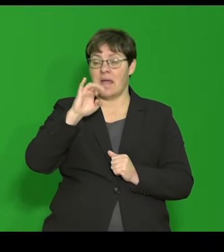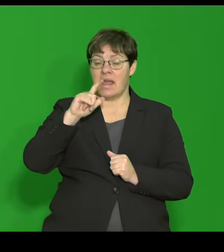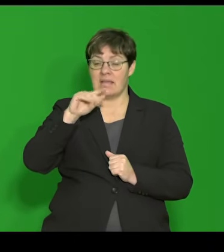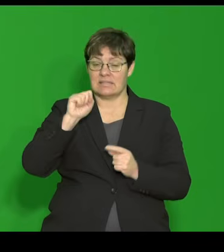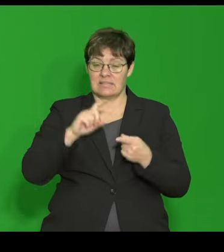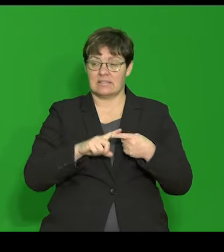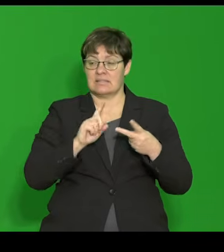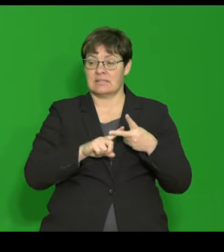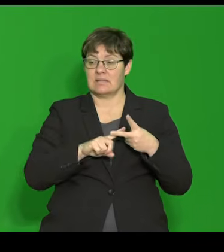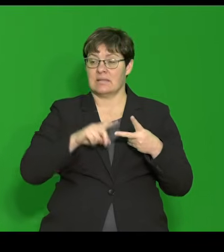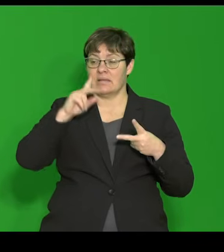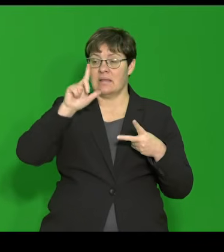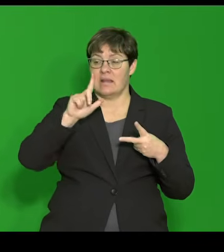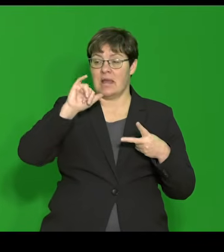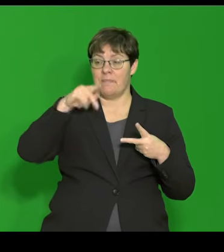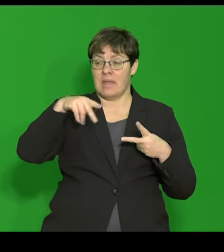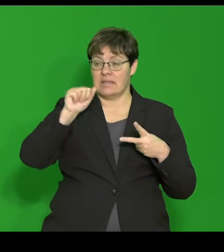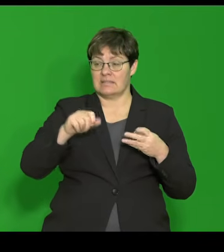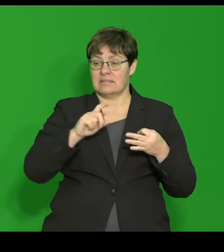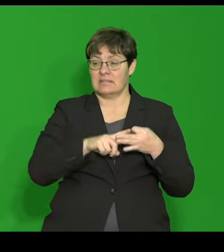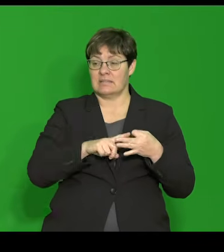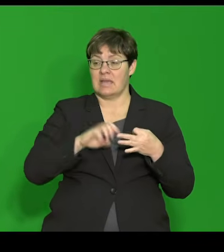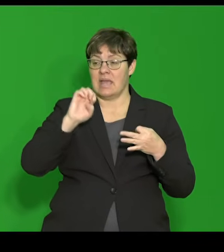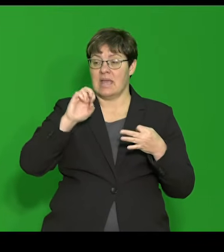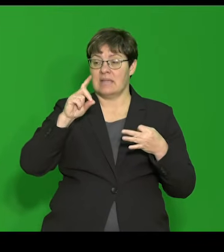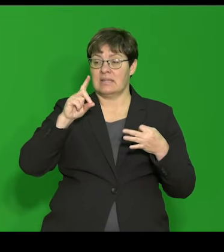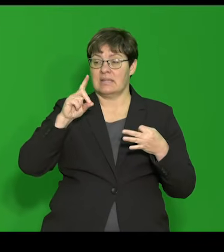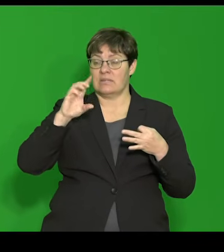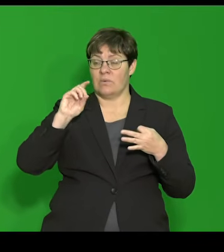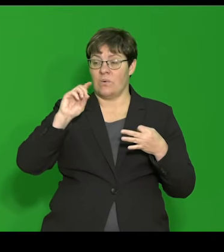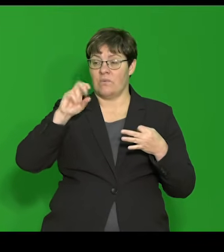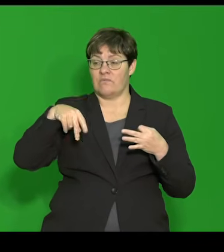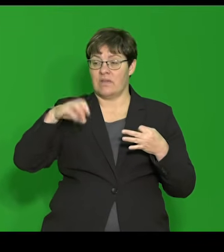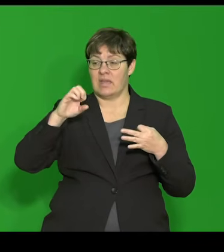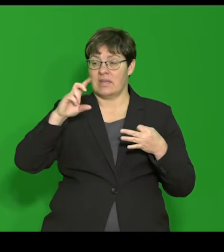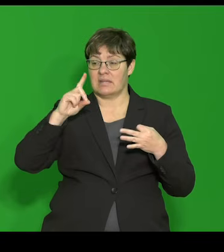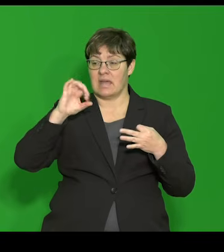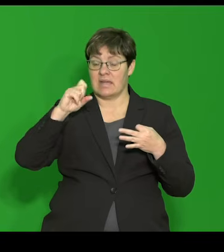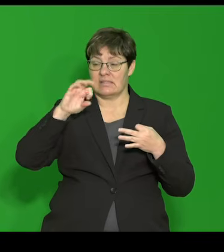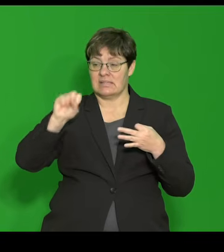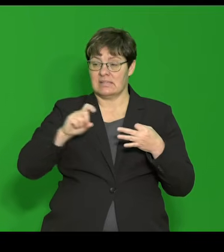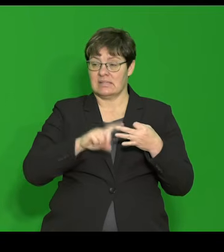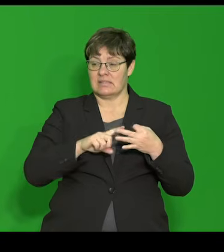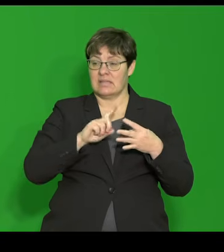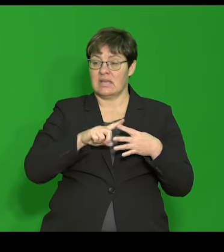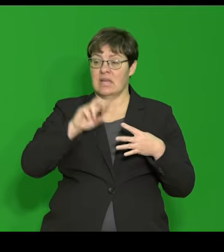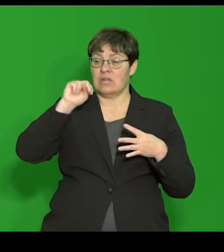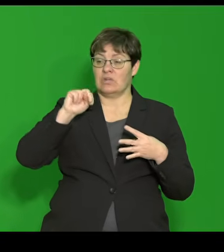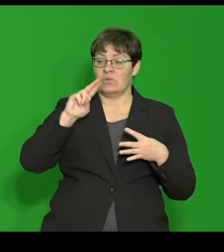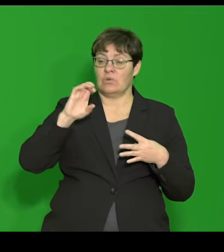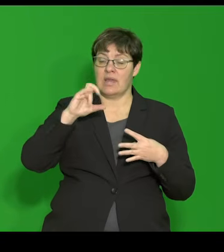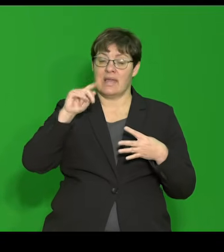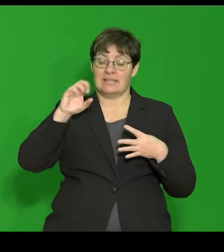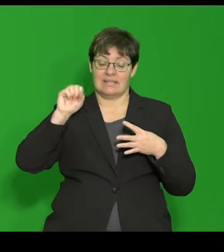amylase, lipase, protein digesting enzymes, your nucleic acid